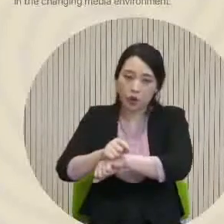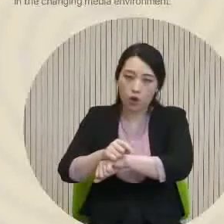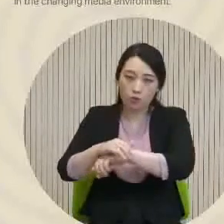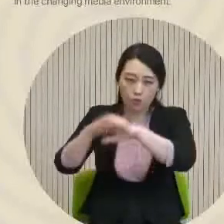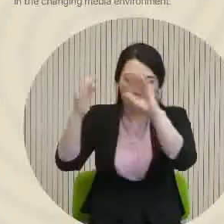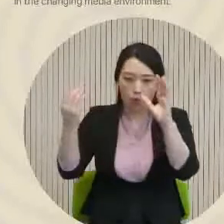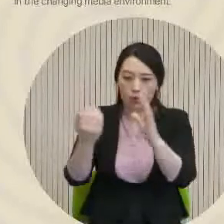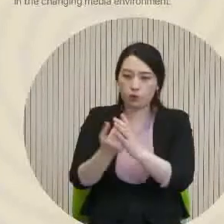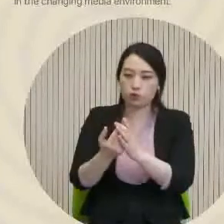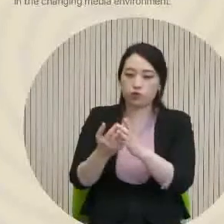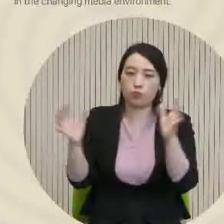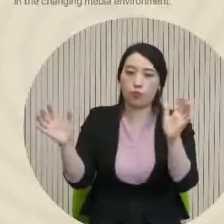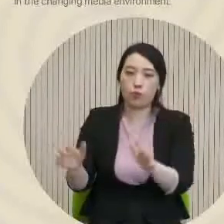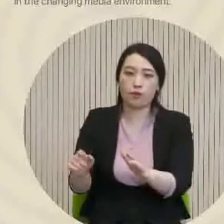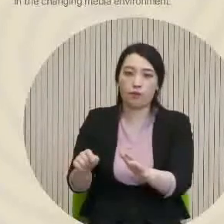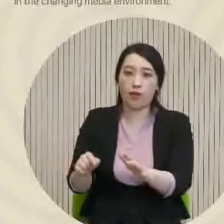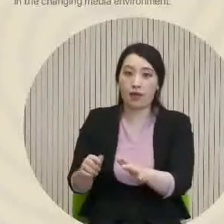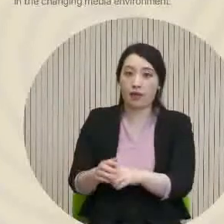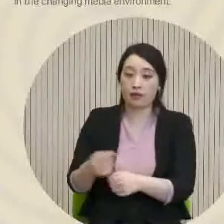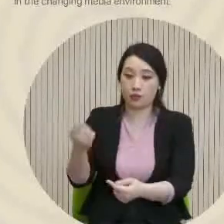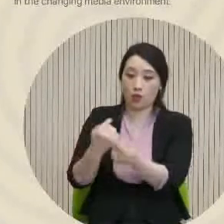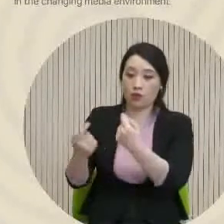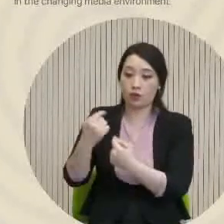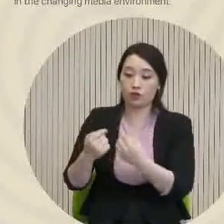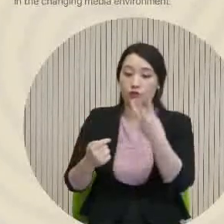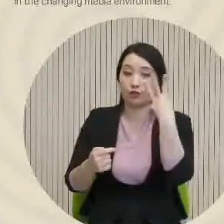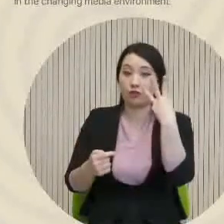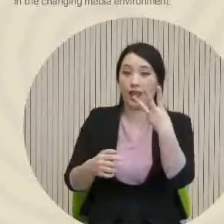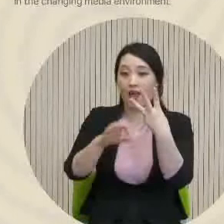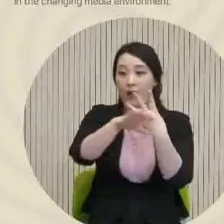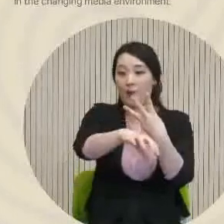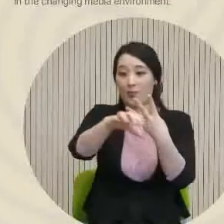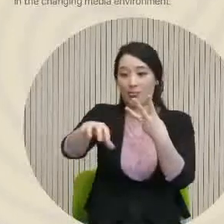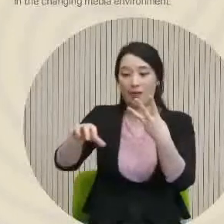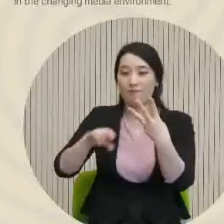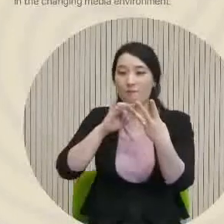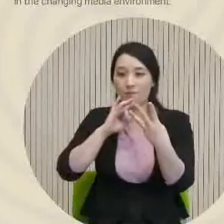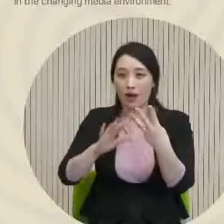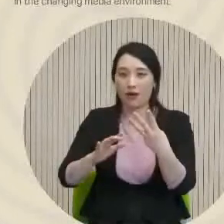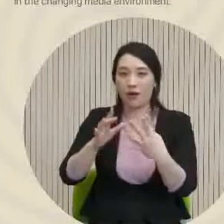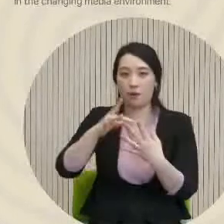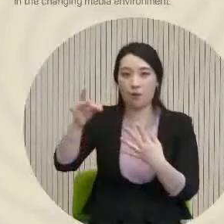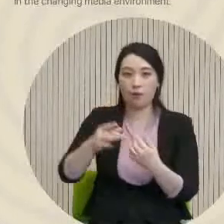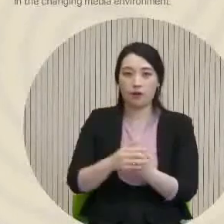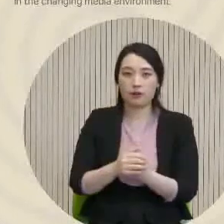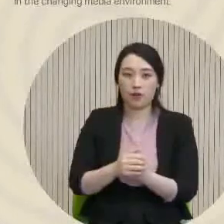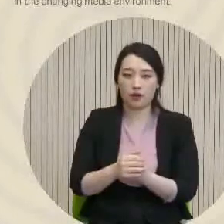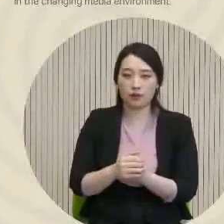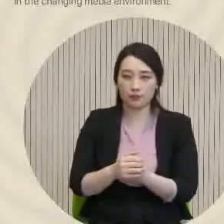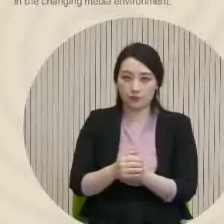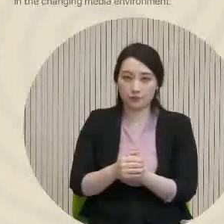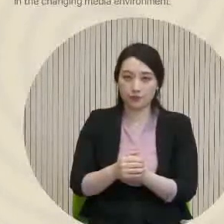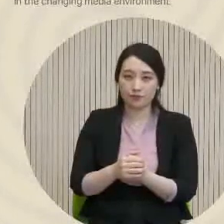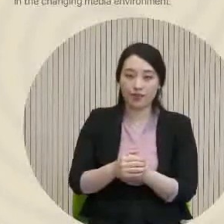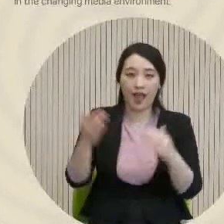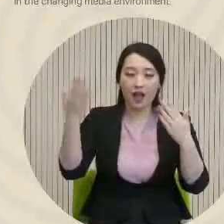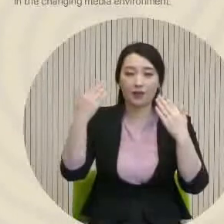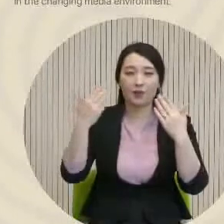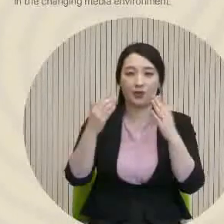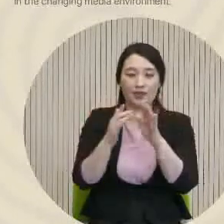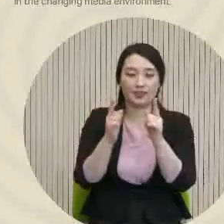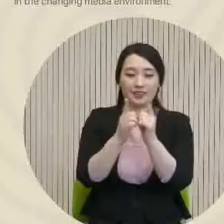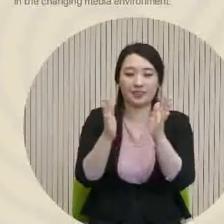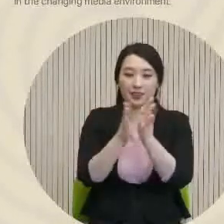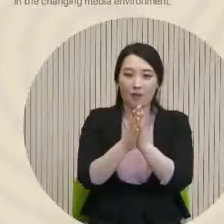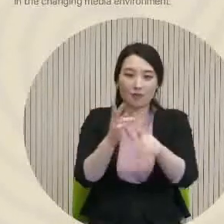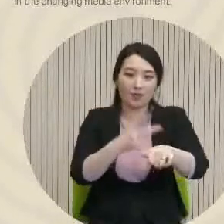projects. And we shared the guidance of the project, and later we called for the participants. And